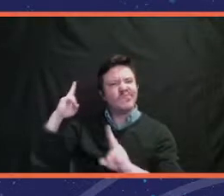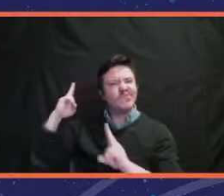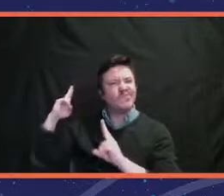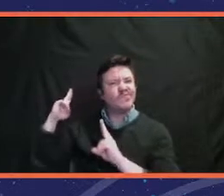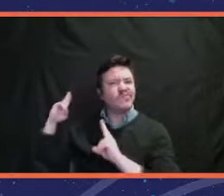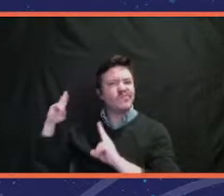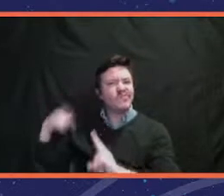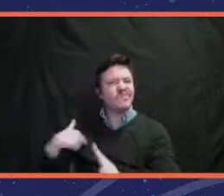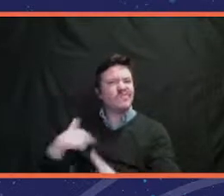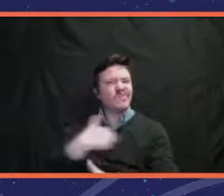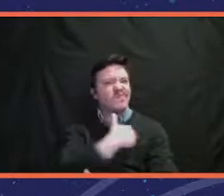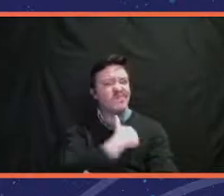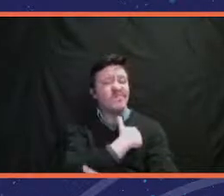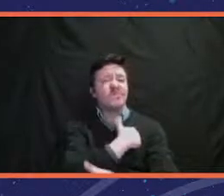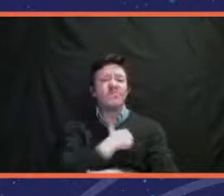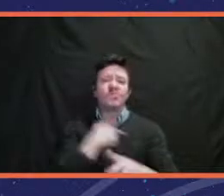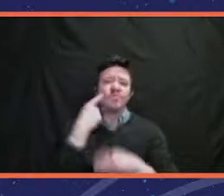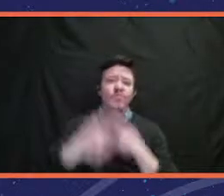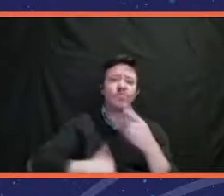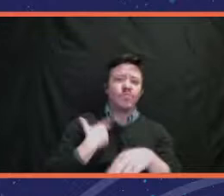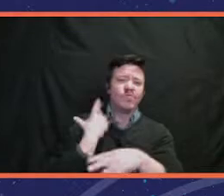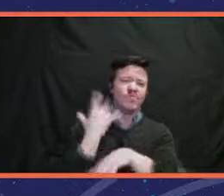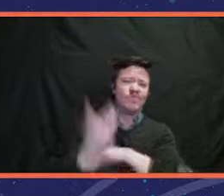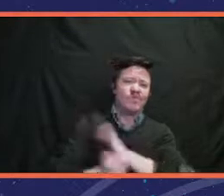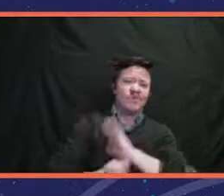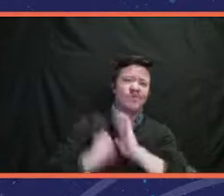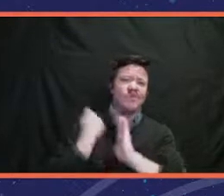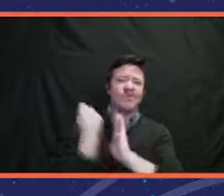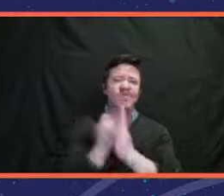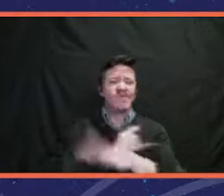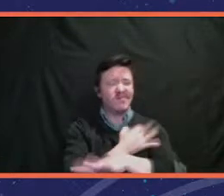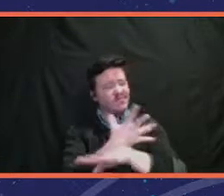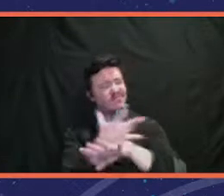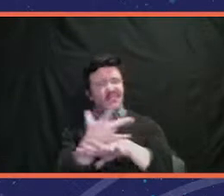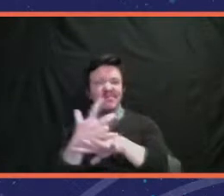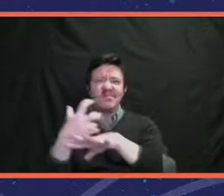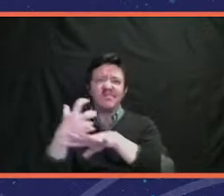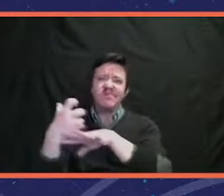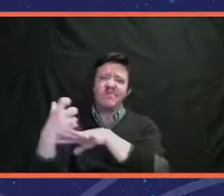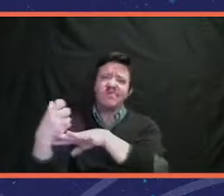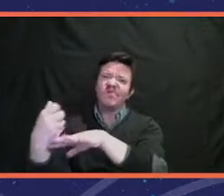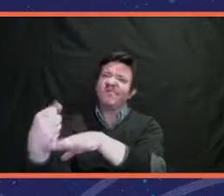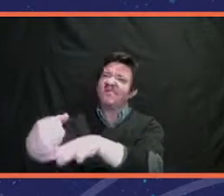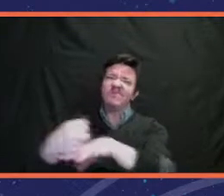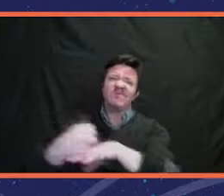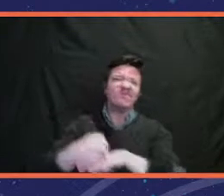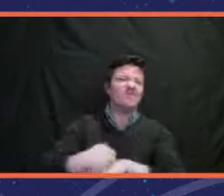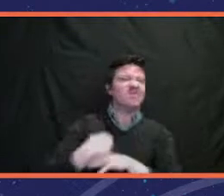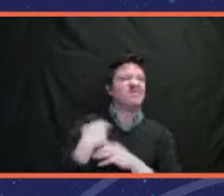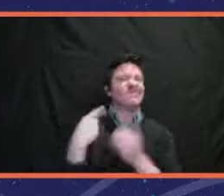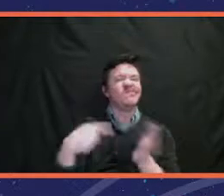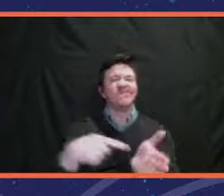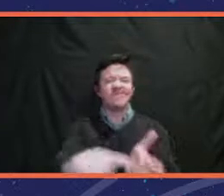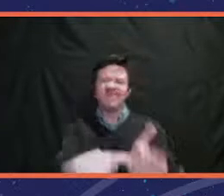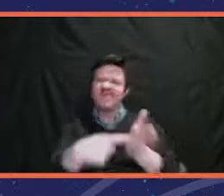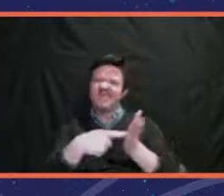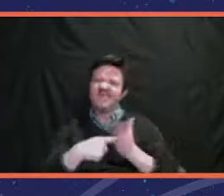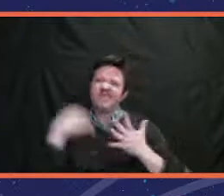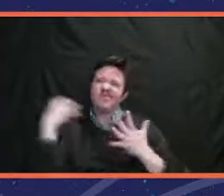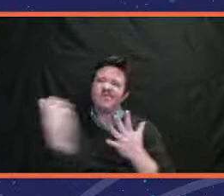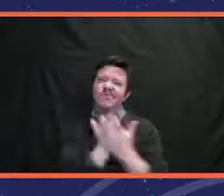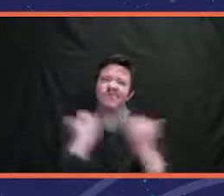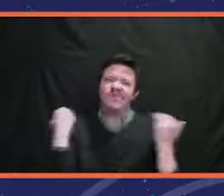out of time. We're running out of